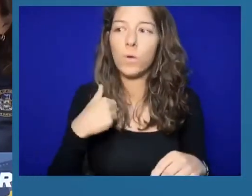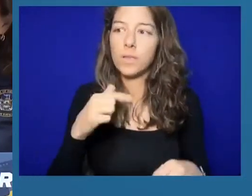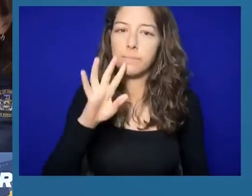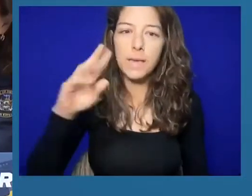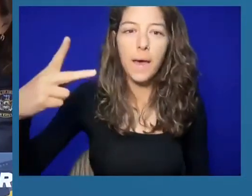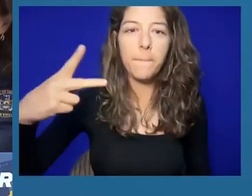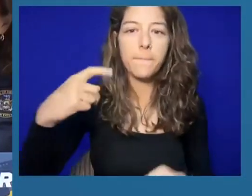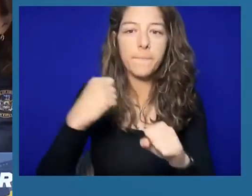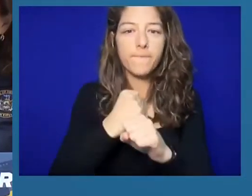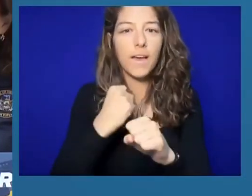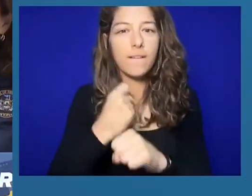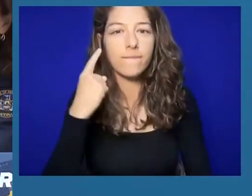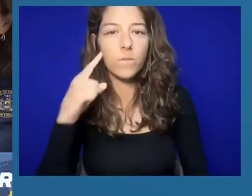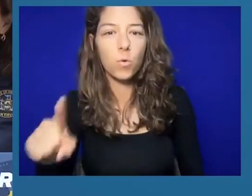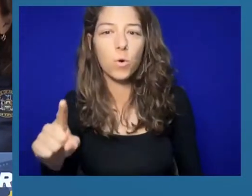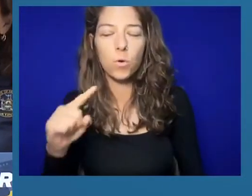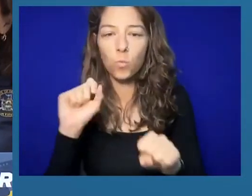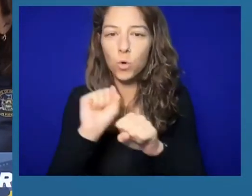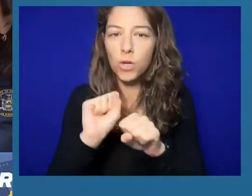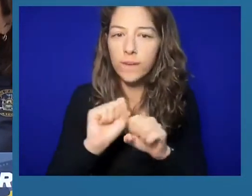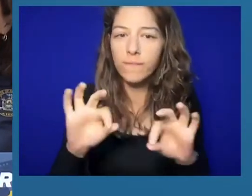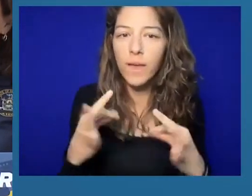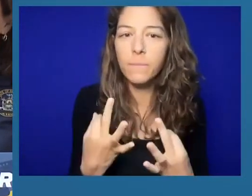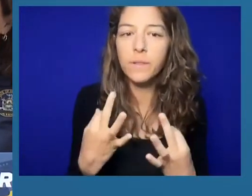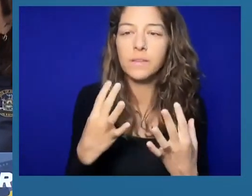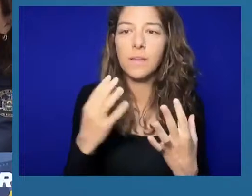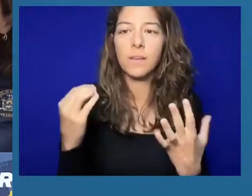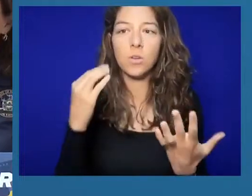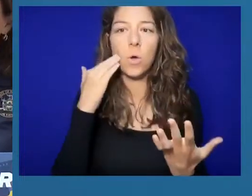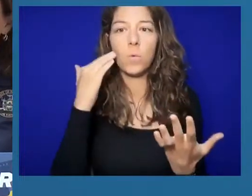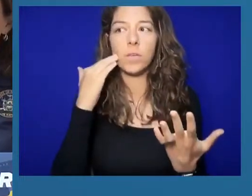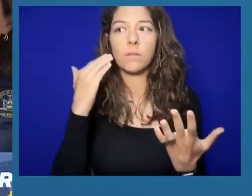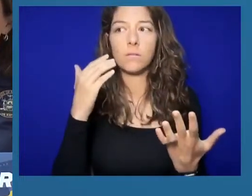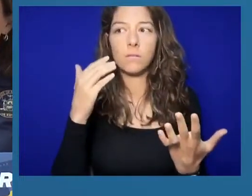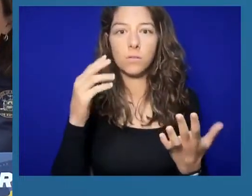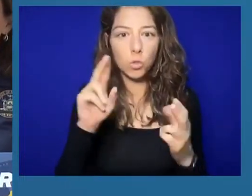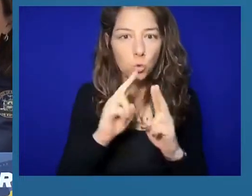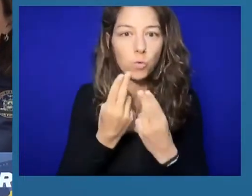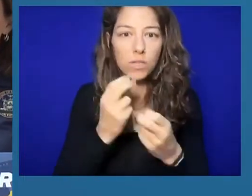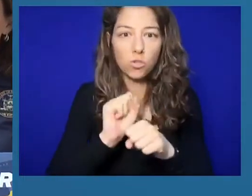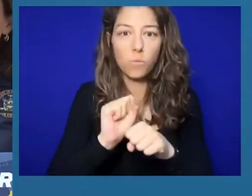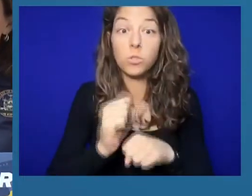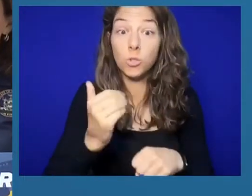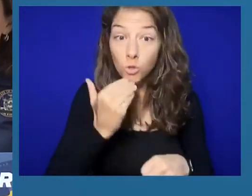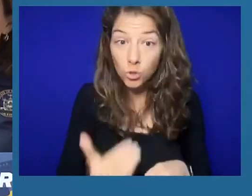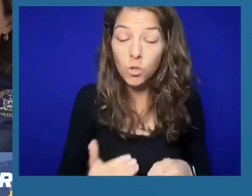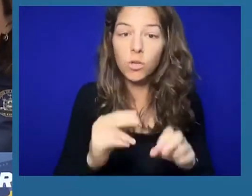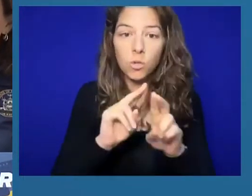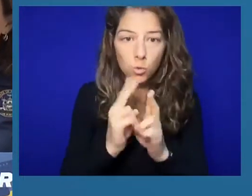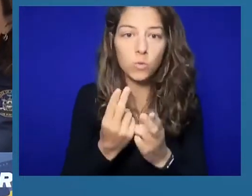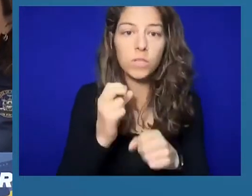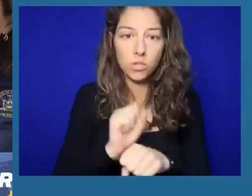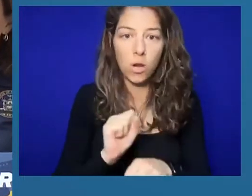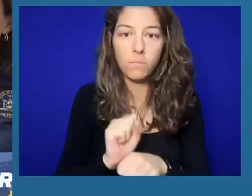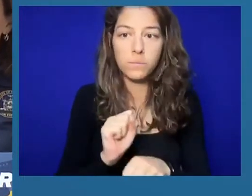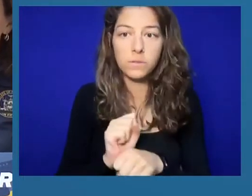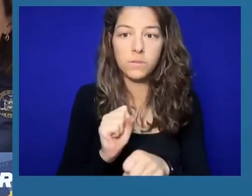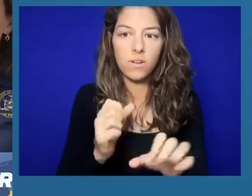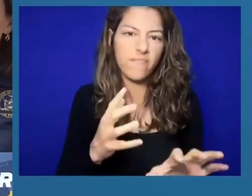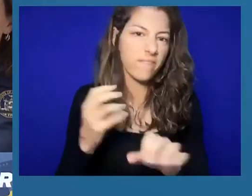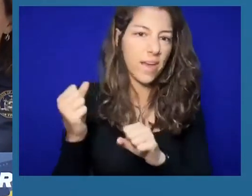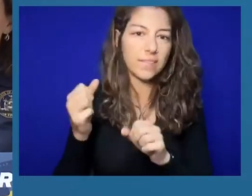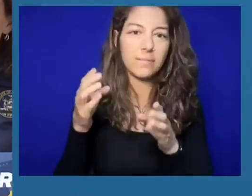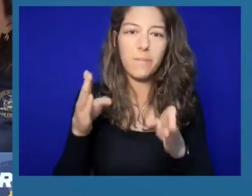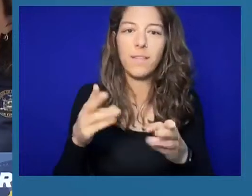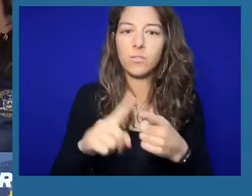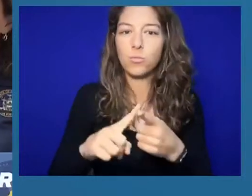for working families, and knowing that union jobs, good union jobs, are the fastest path to the middle